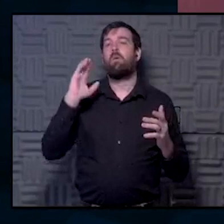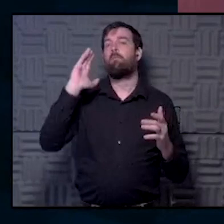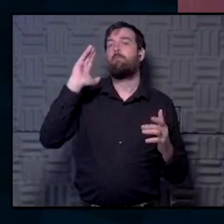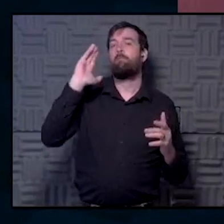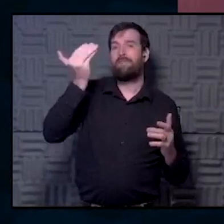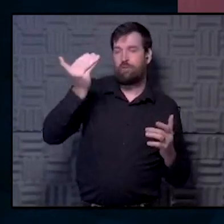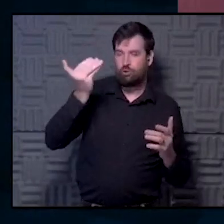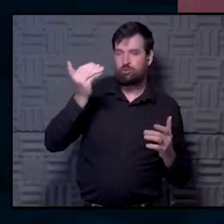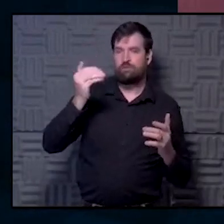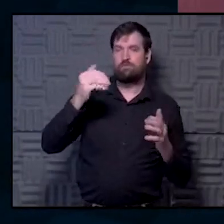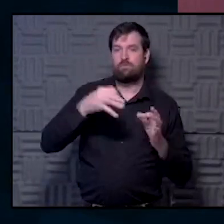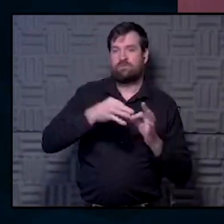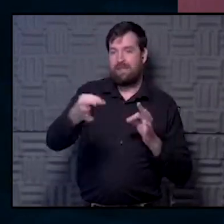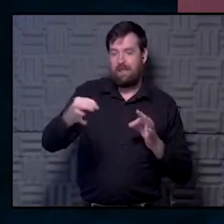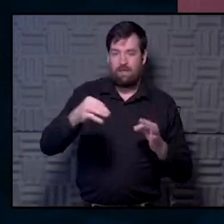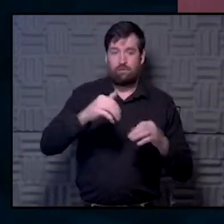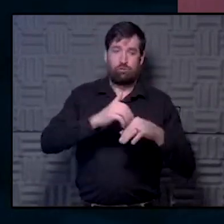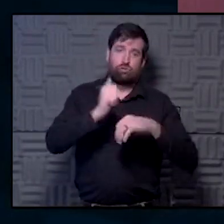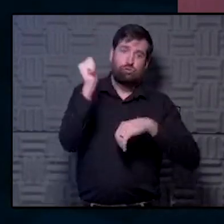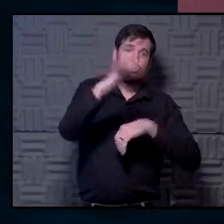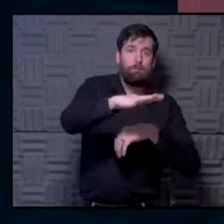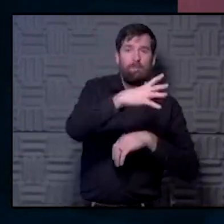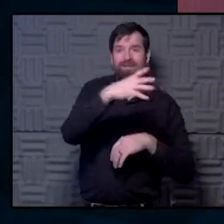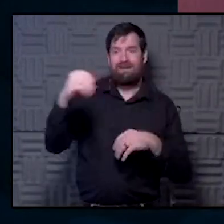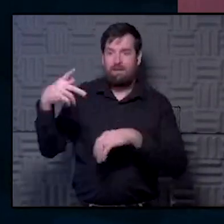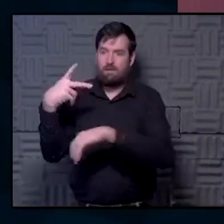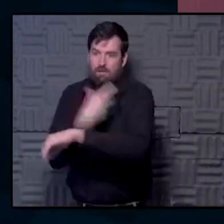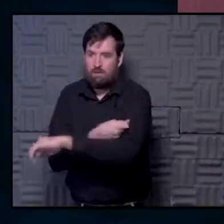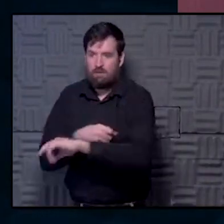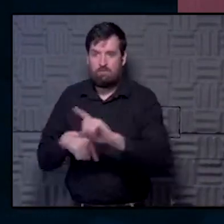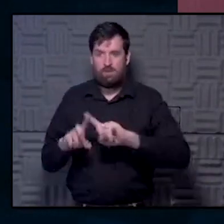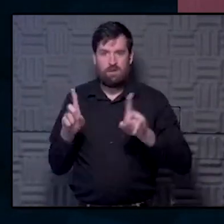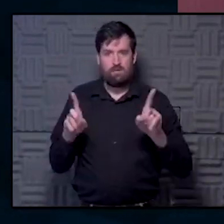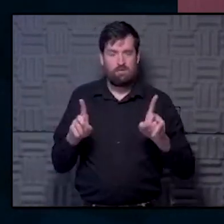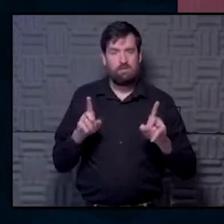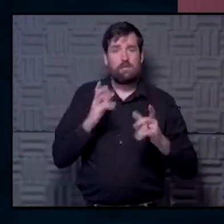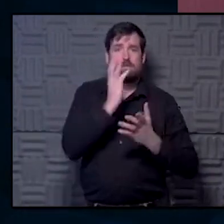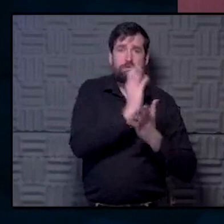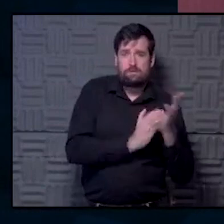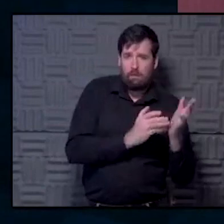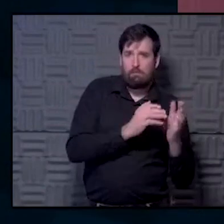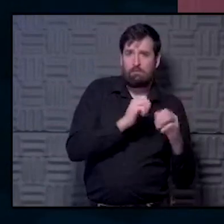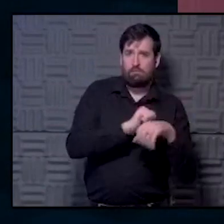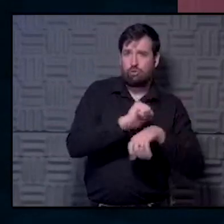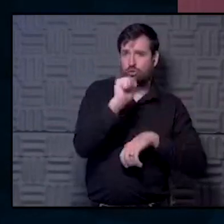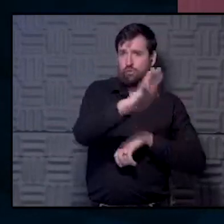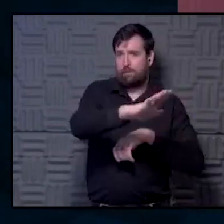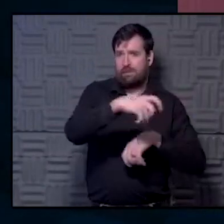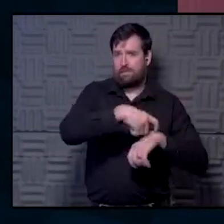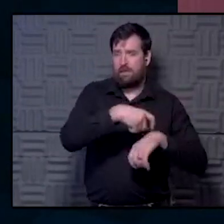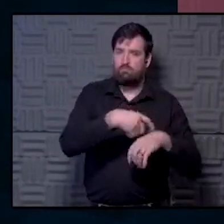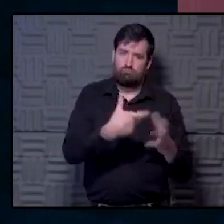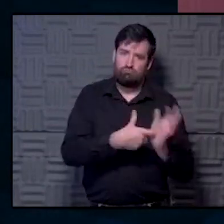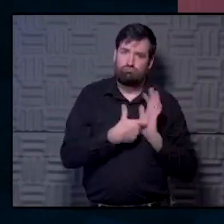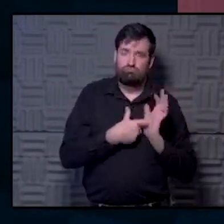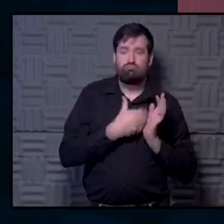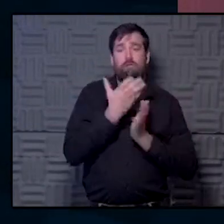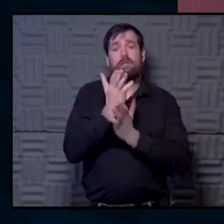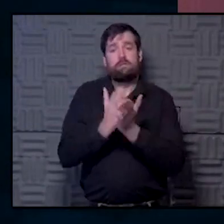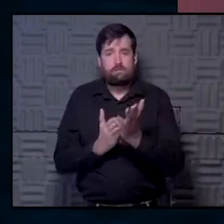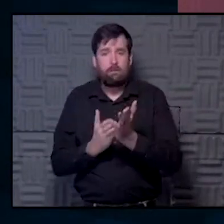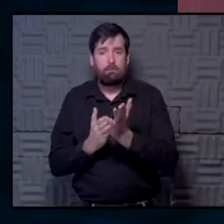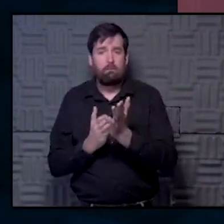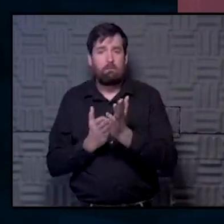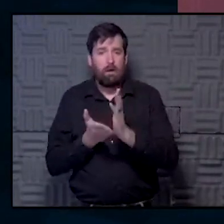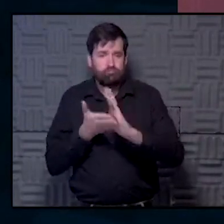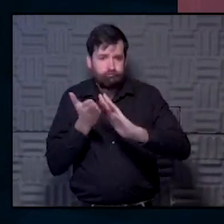fact that there's a delay between shipping and administration when really there's some shipping time that is necessary. Then there's some administration